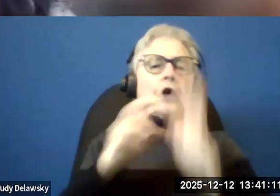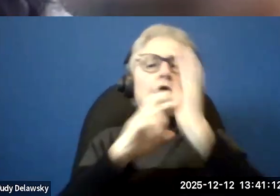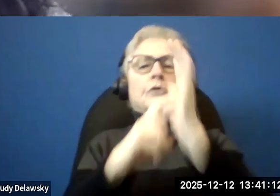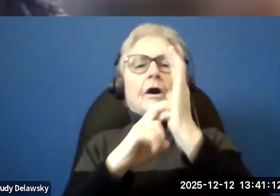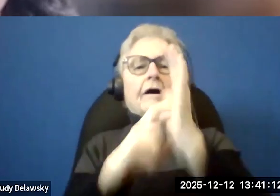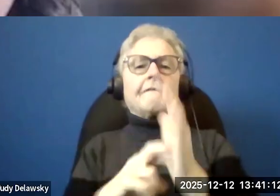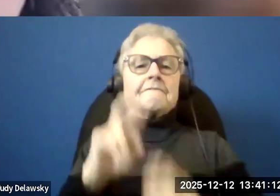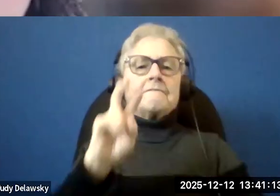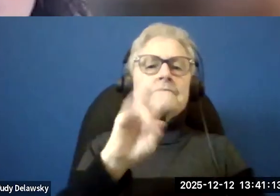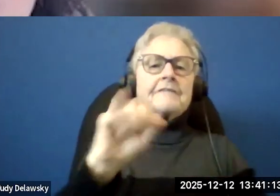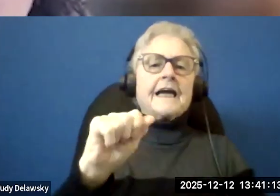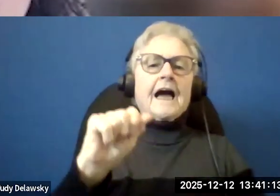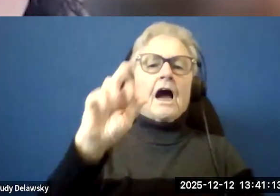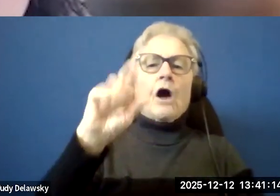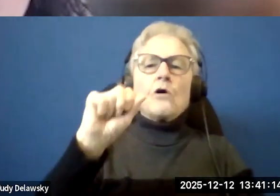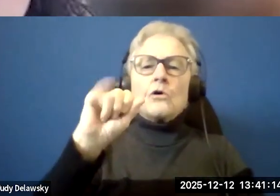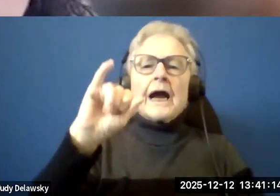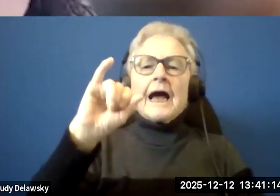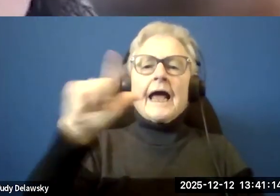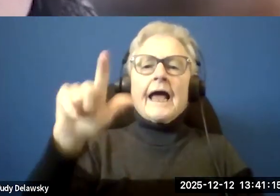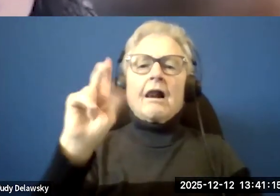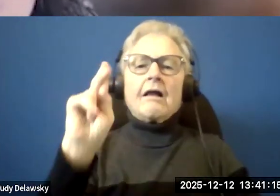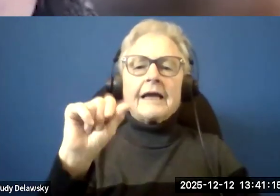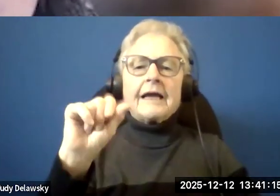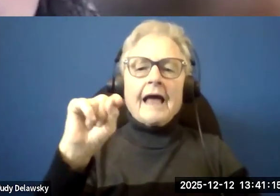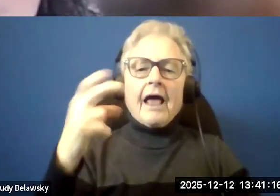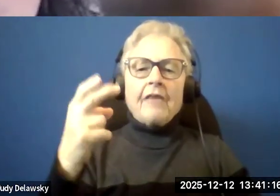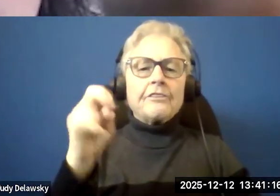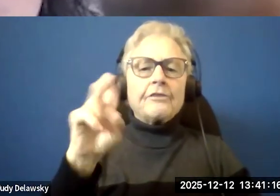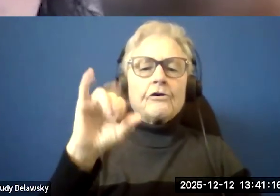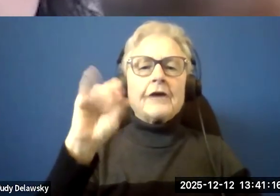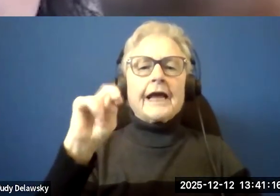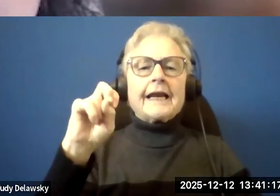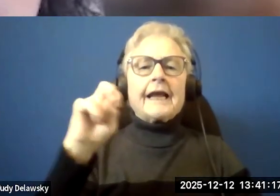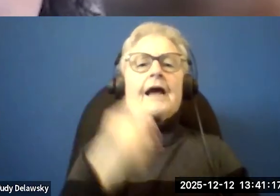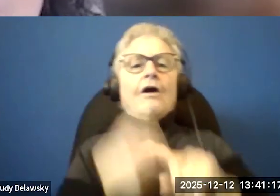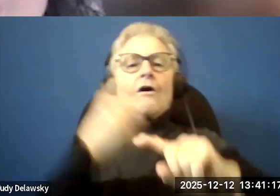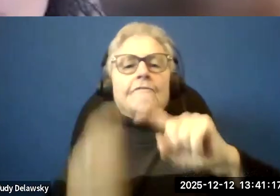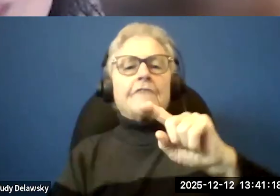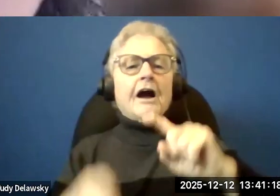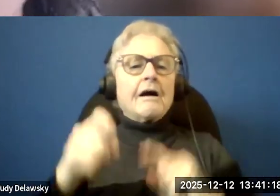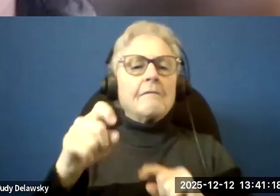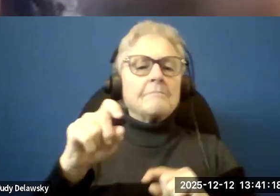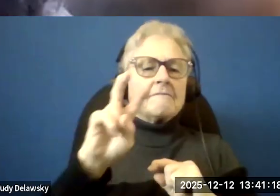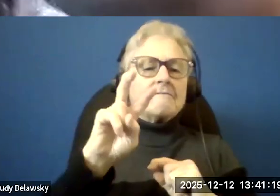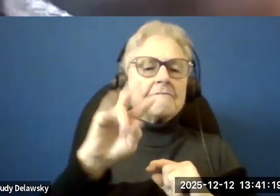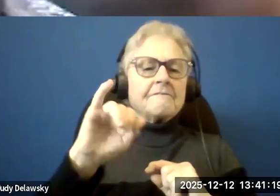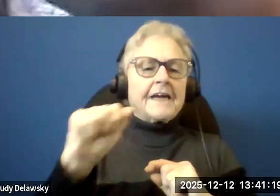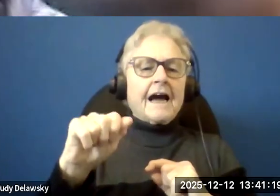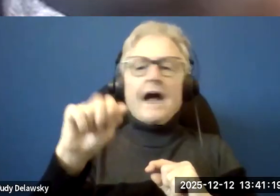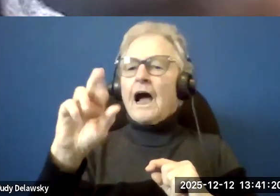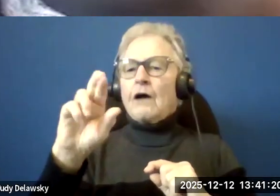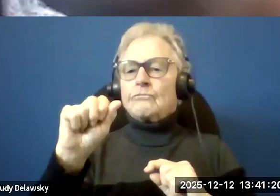Rail. Catherine Langlois from Via Rail is their accessibility expert.